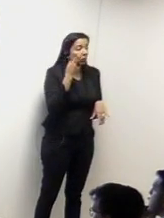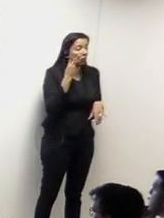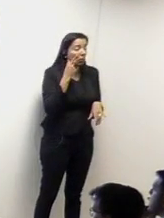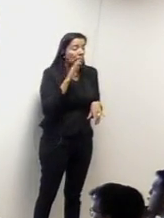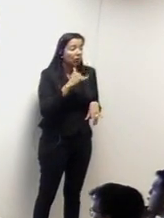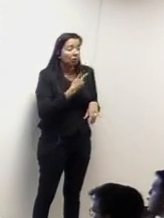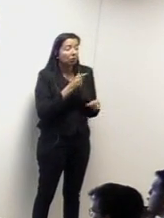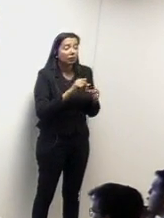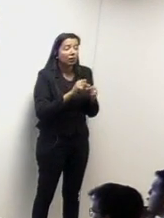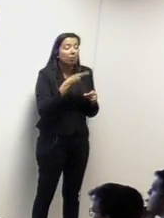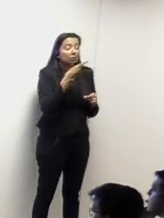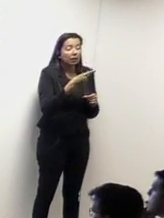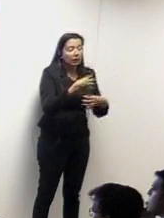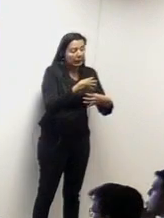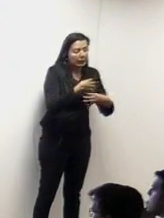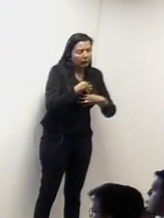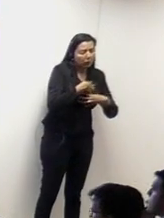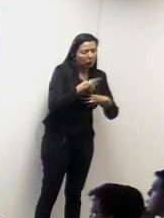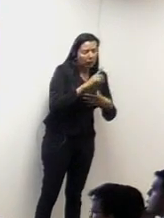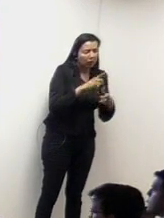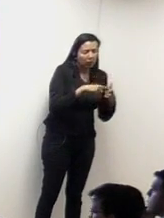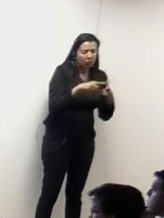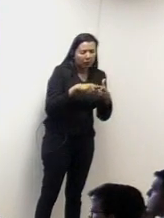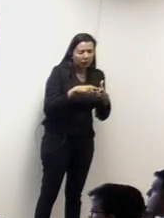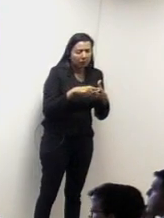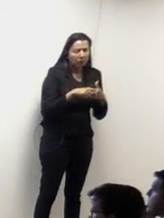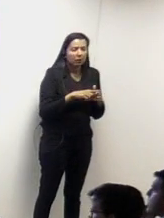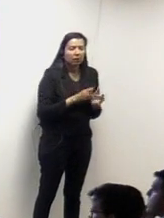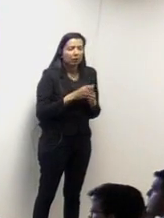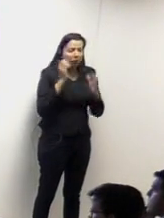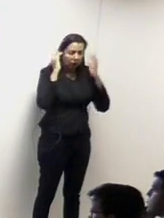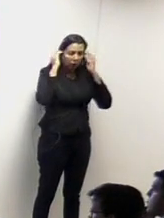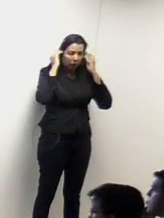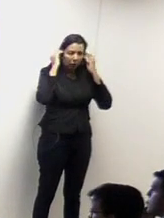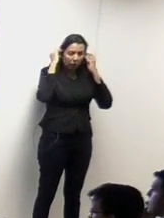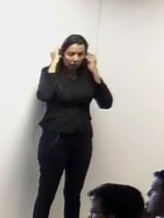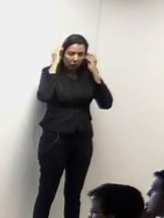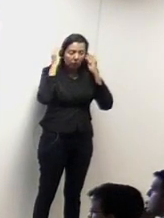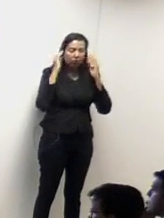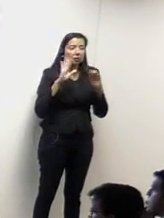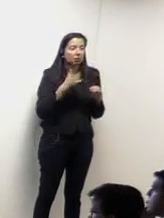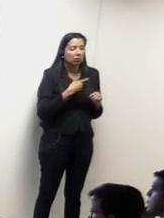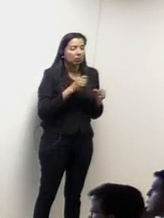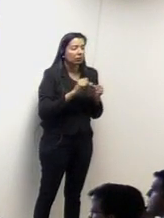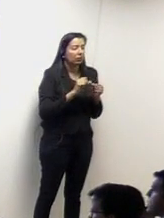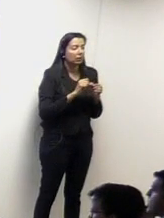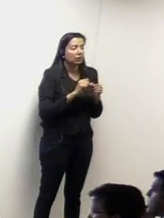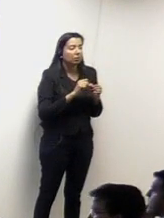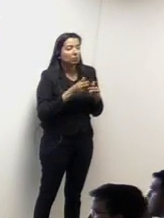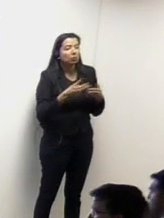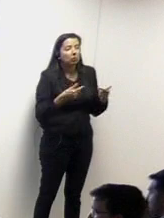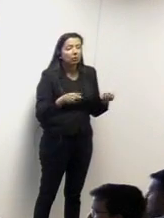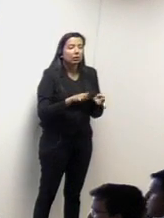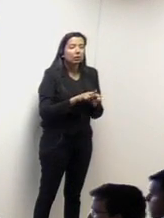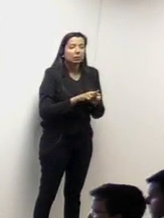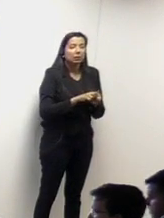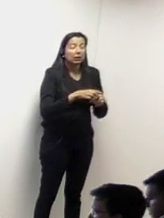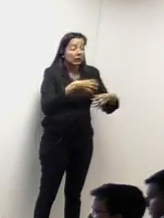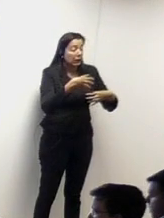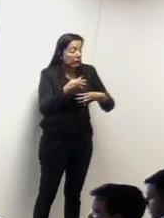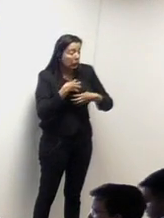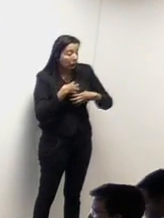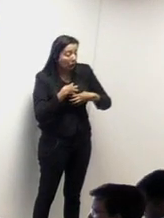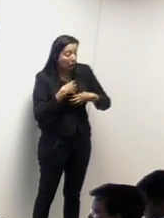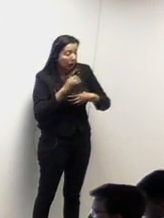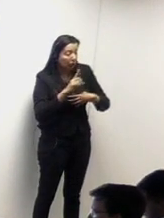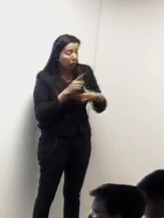and not the underlying problem. That's something we call fixes that fail. We do something, we see the symptom, we don't see the foundational problem,